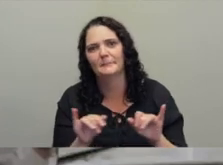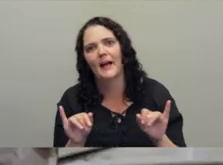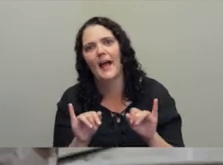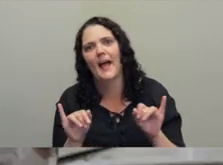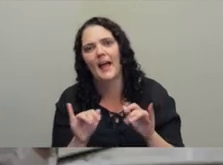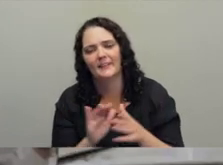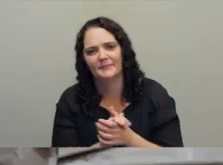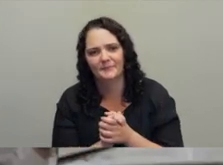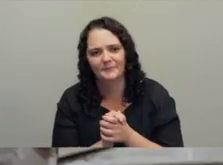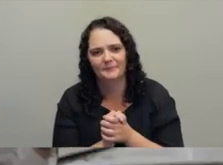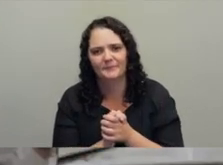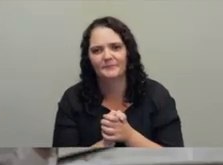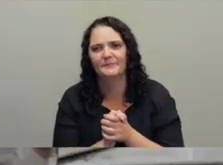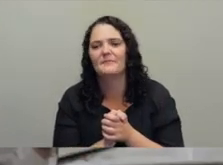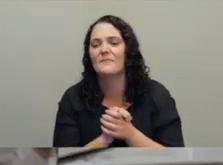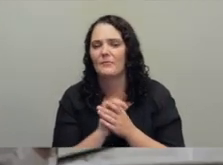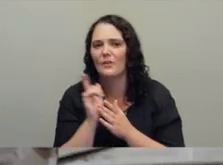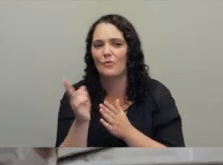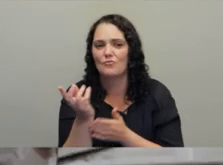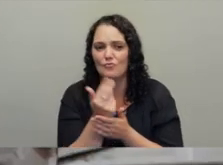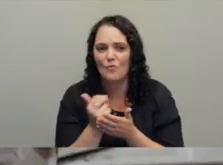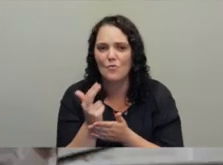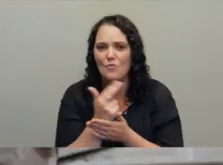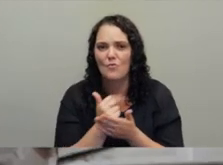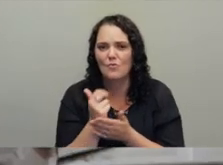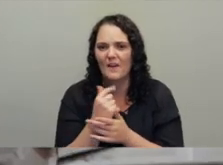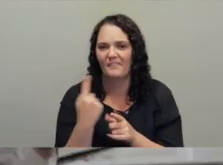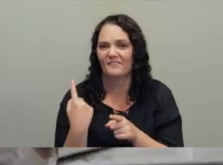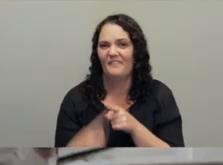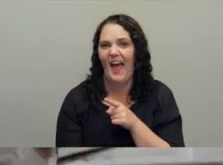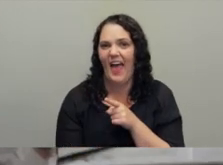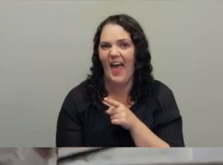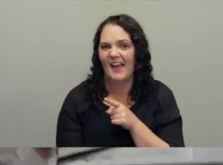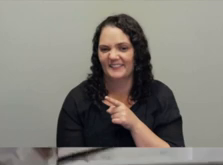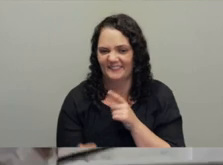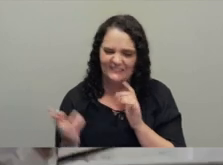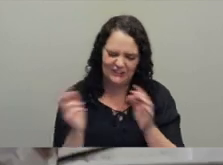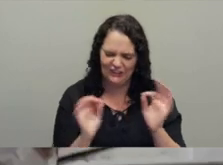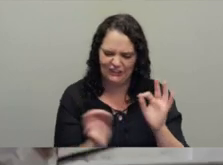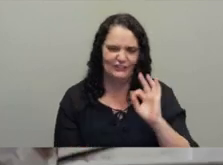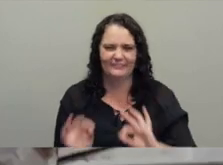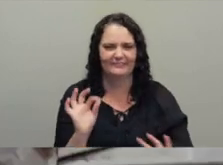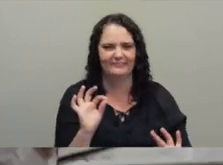right, drawing so fast. Excellent, excellent. I'm getting a lot of just oops.